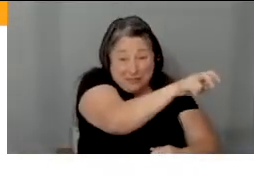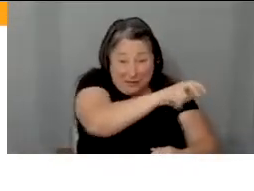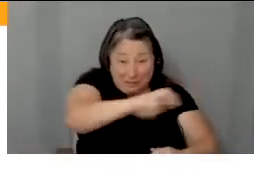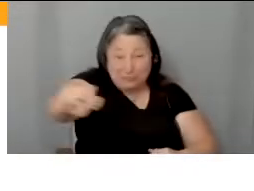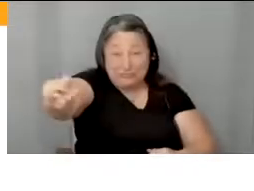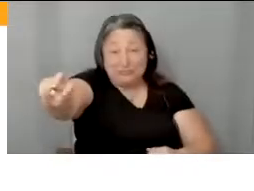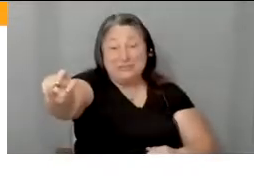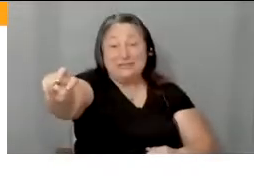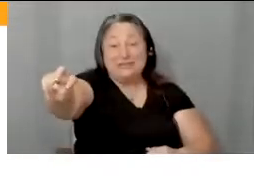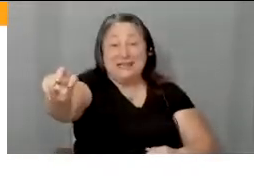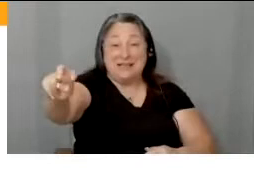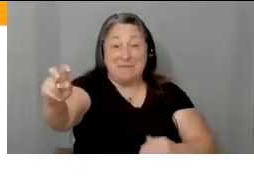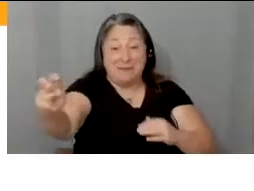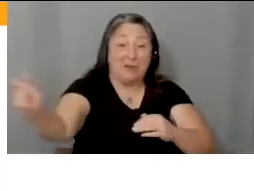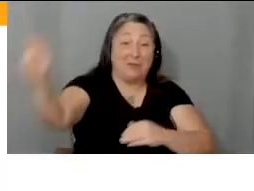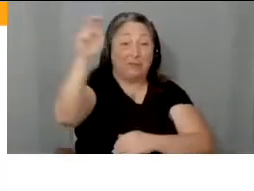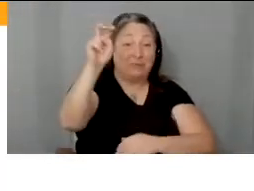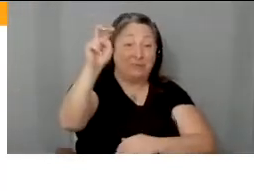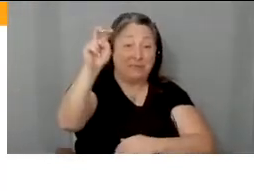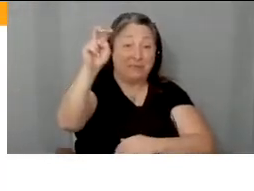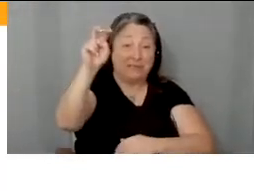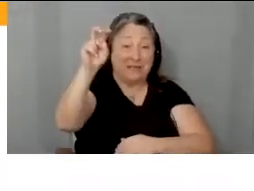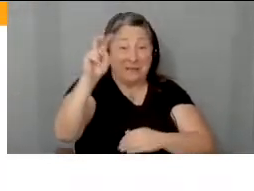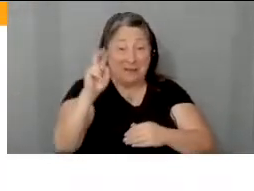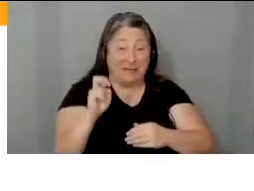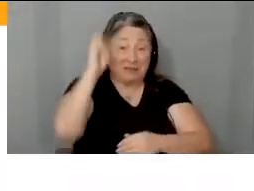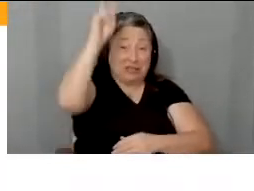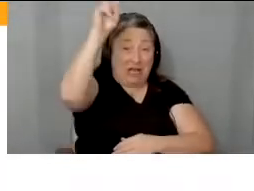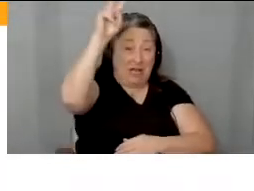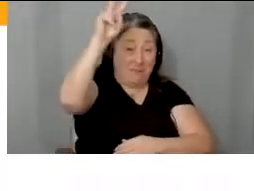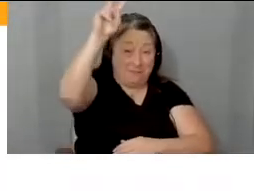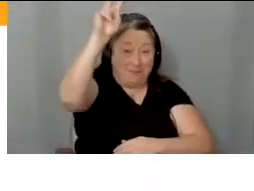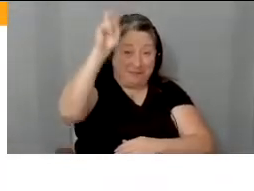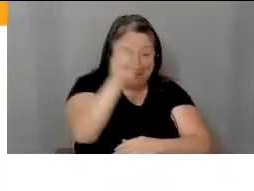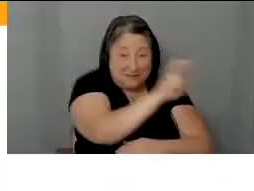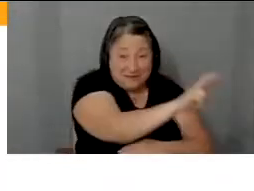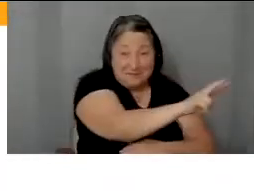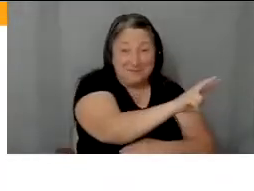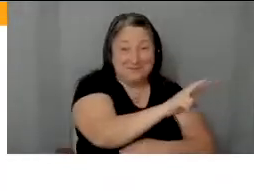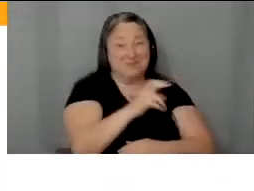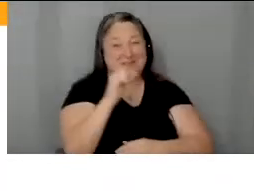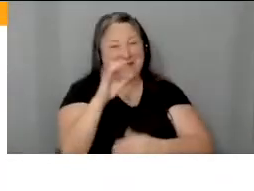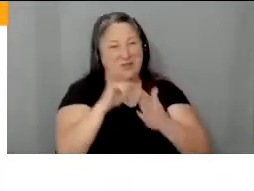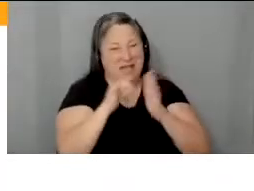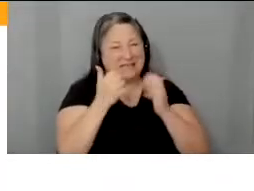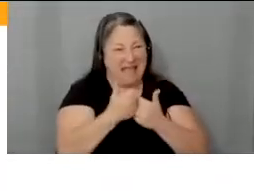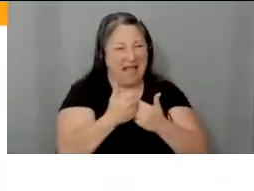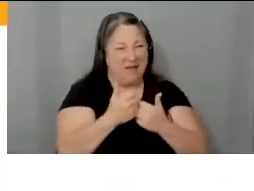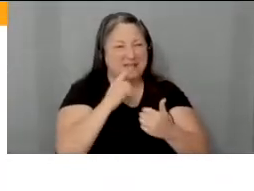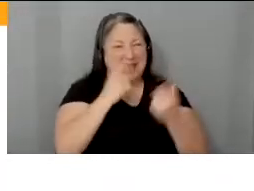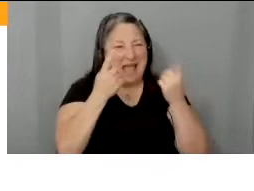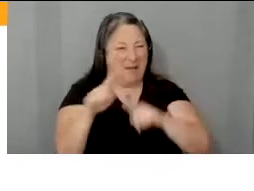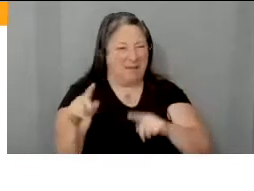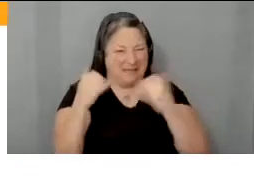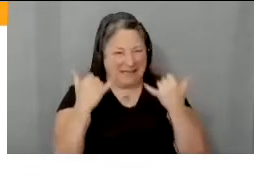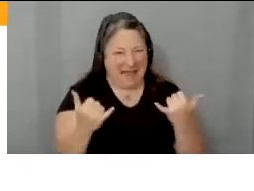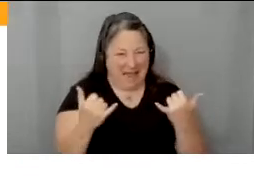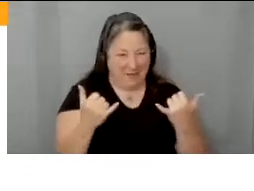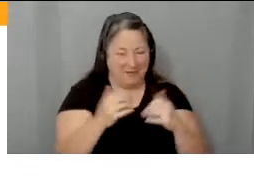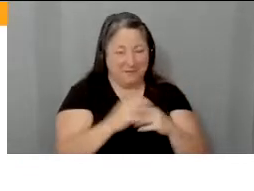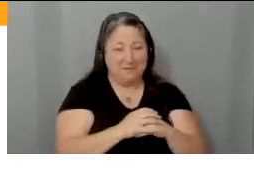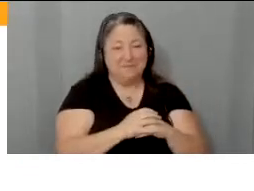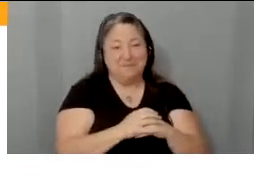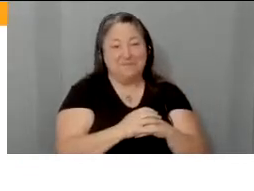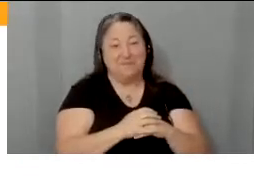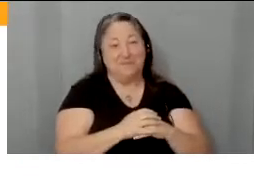way in which really professional trajectories are mapping out that way now. I just want to end, next and